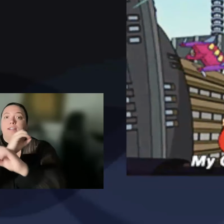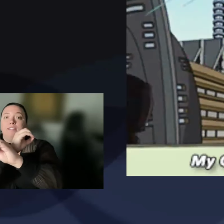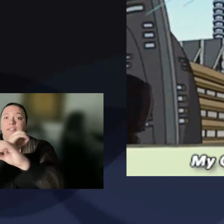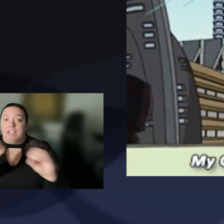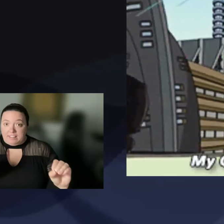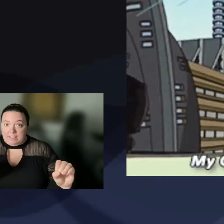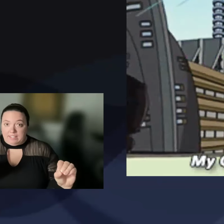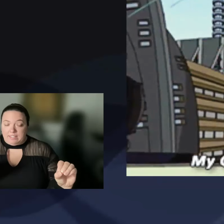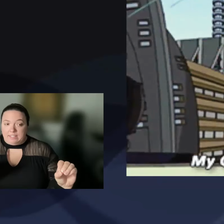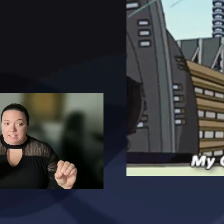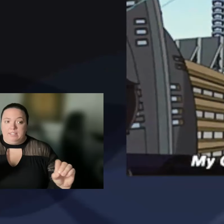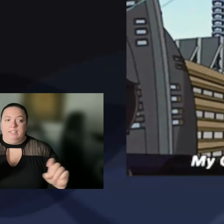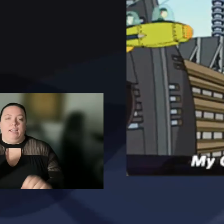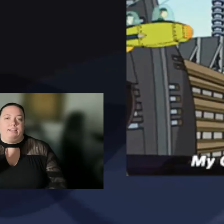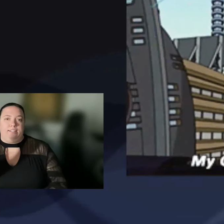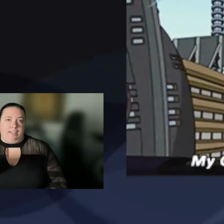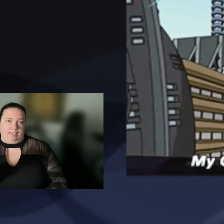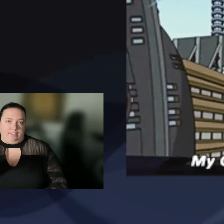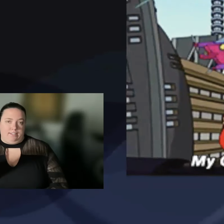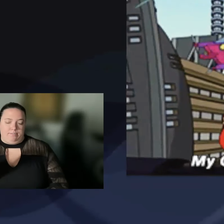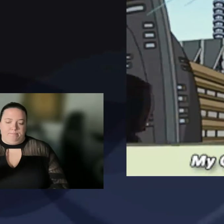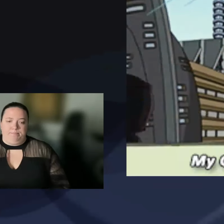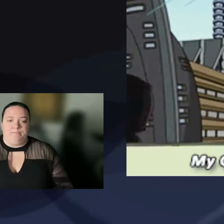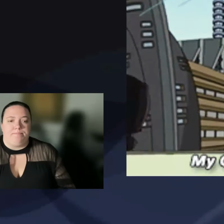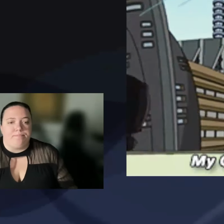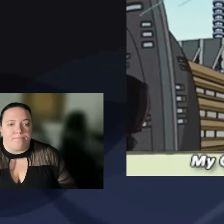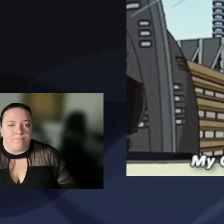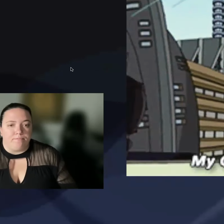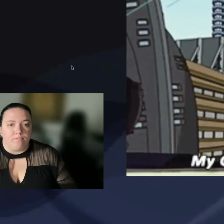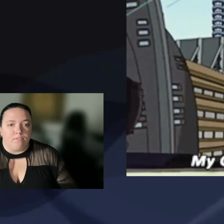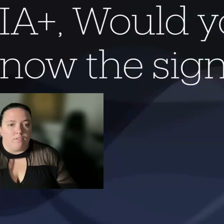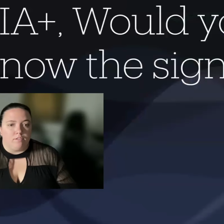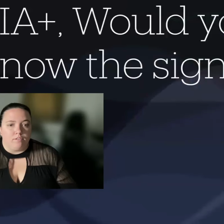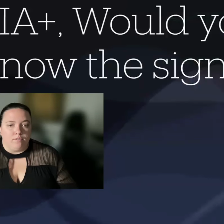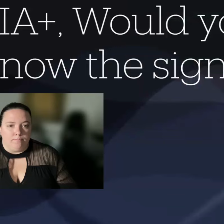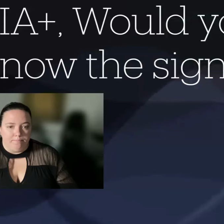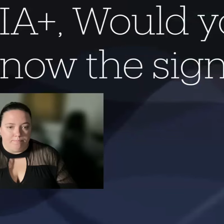not, nothing, and yes.